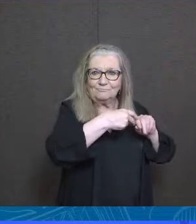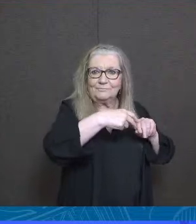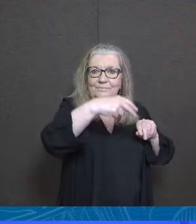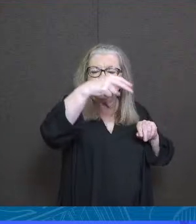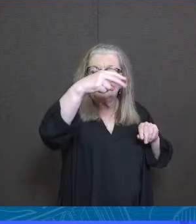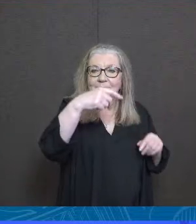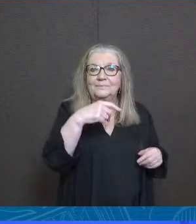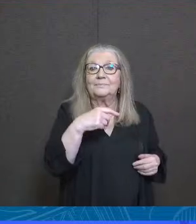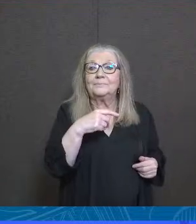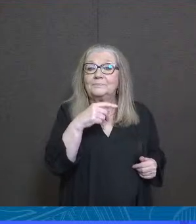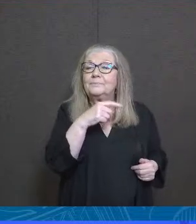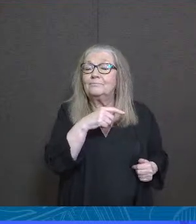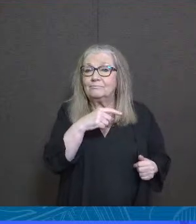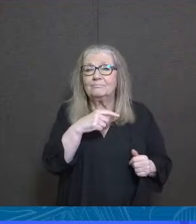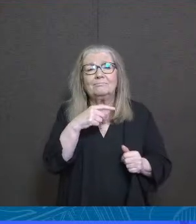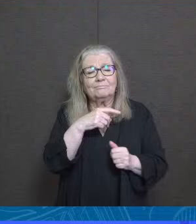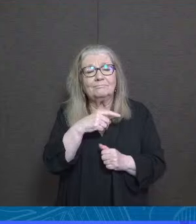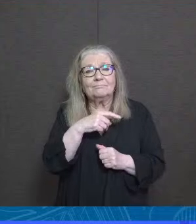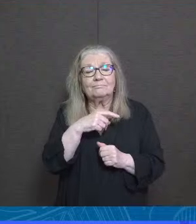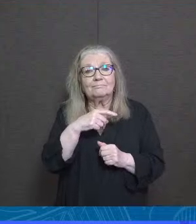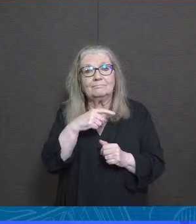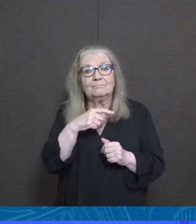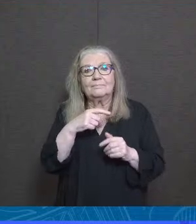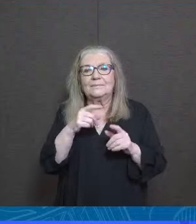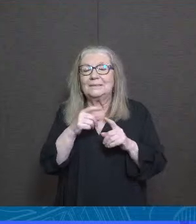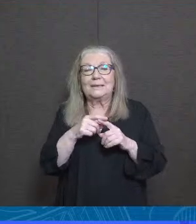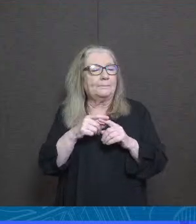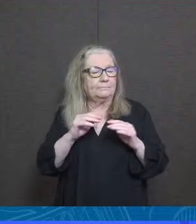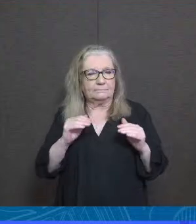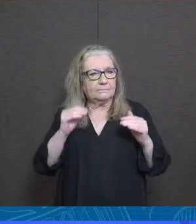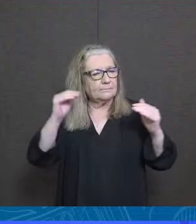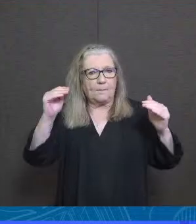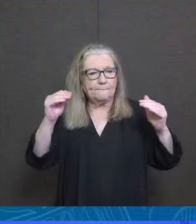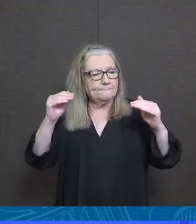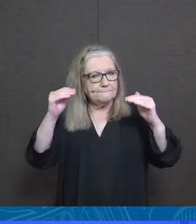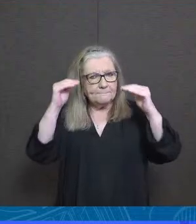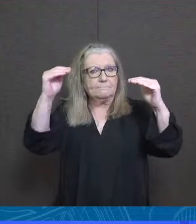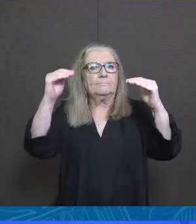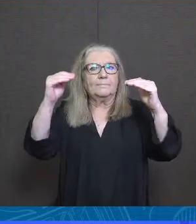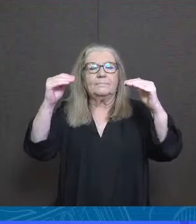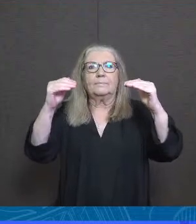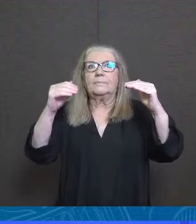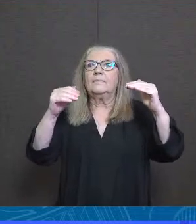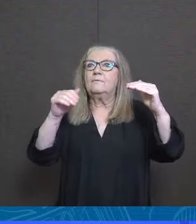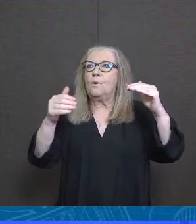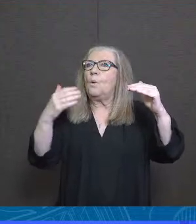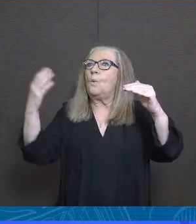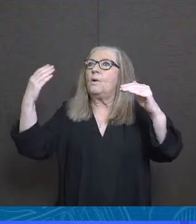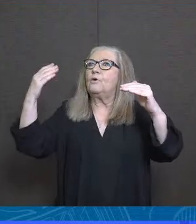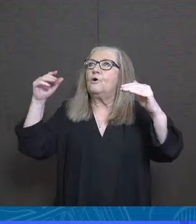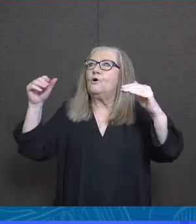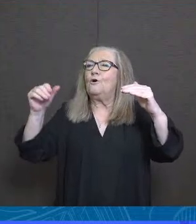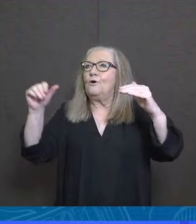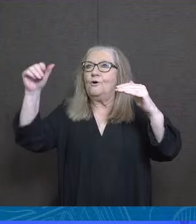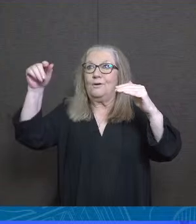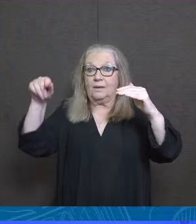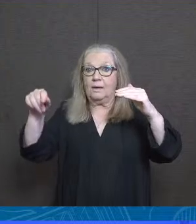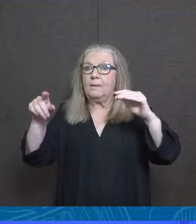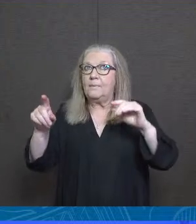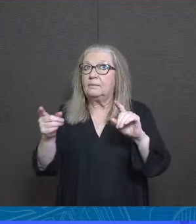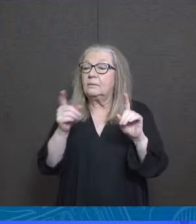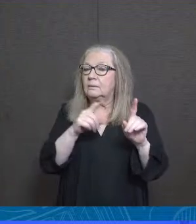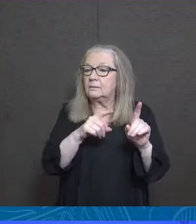ECMWF, which is considered as the gold standard of numerical weather prediction. But GraphCast